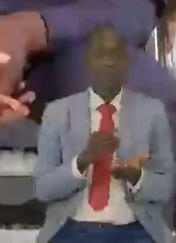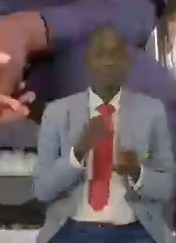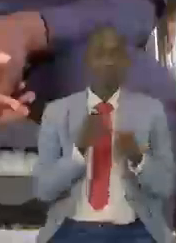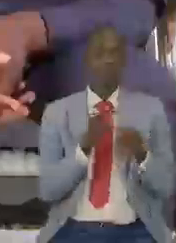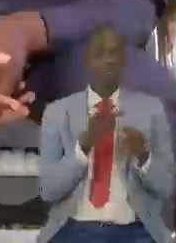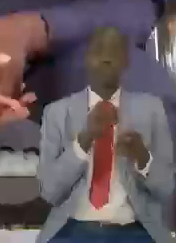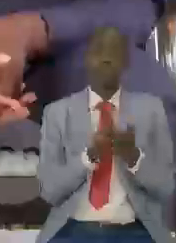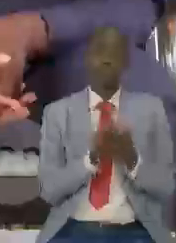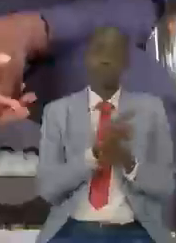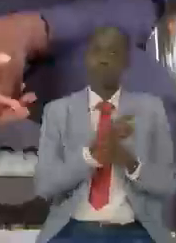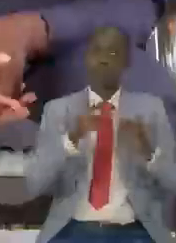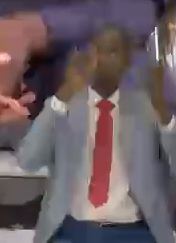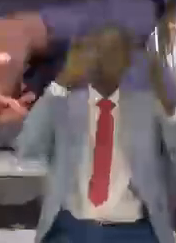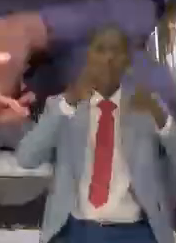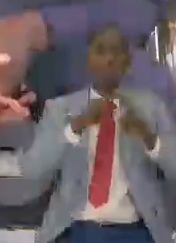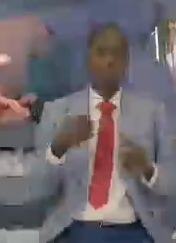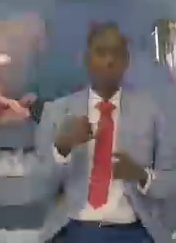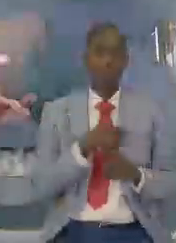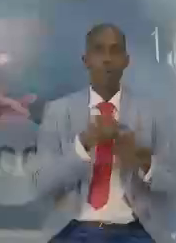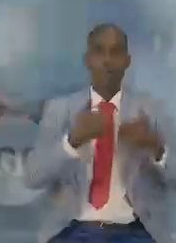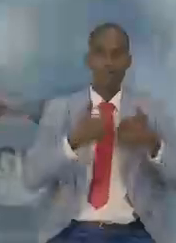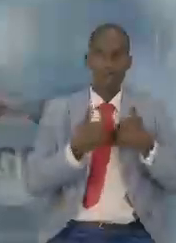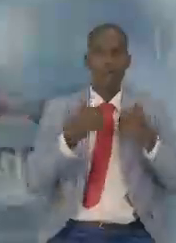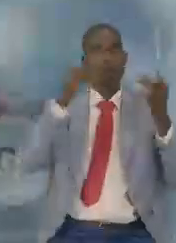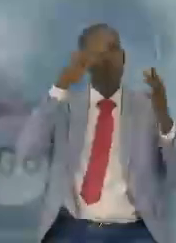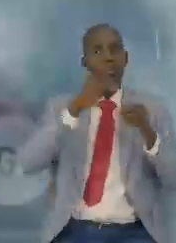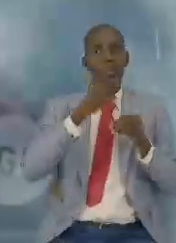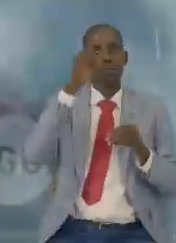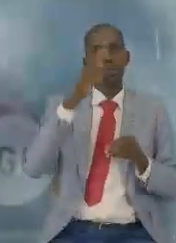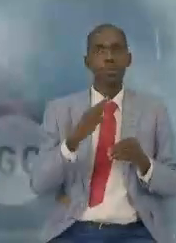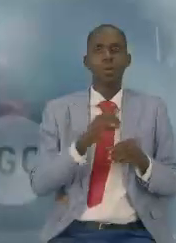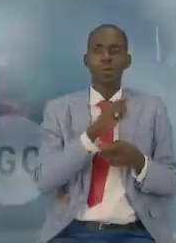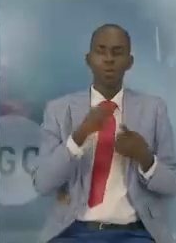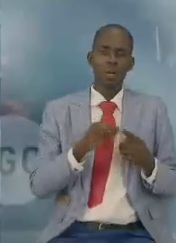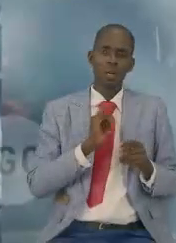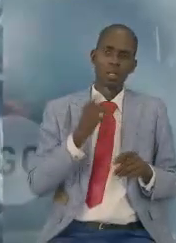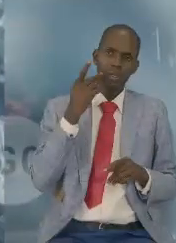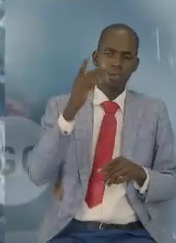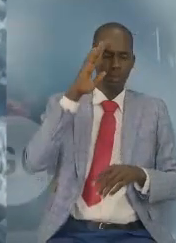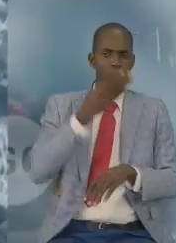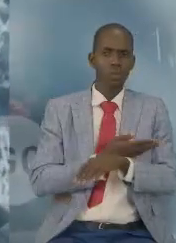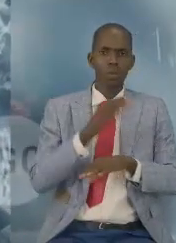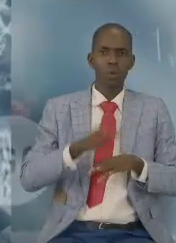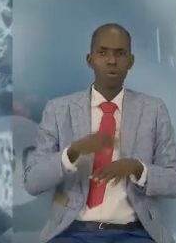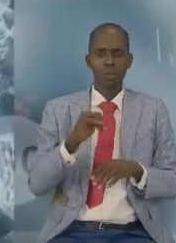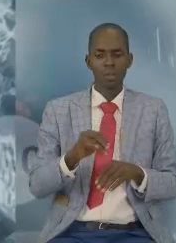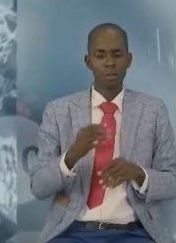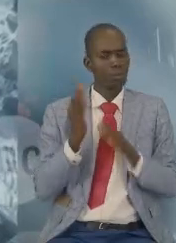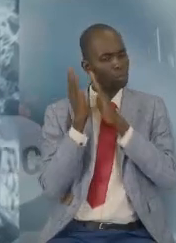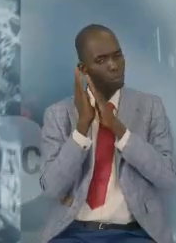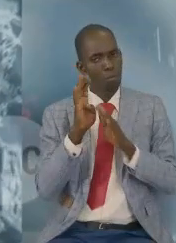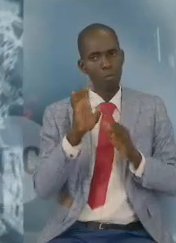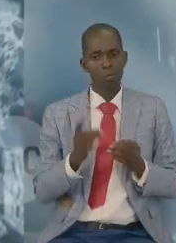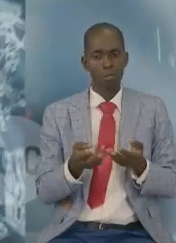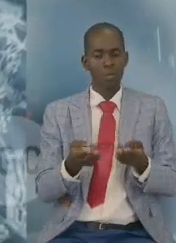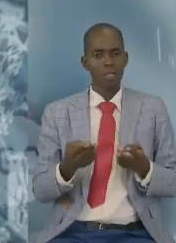day, when I looked my son on a sick bed, and the doctor said, no hope, I was like,